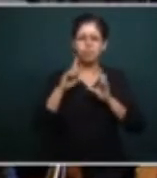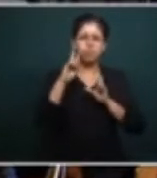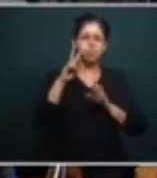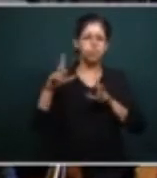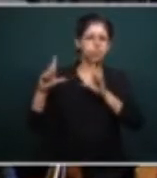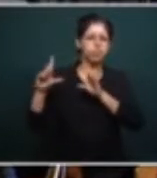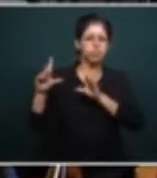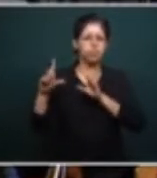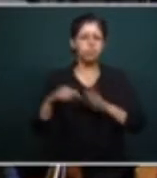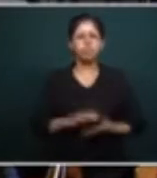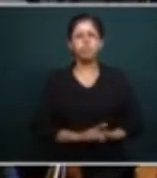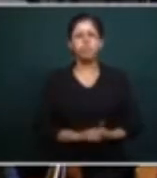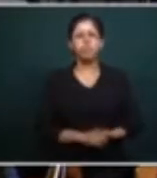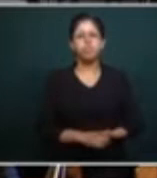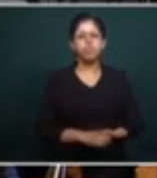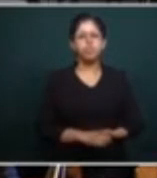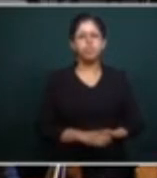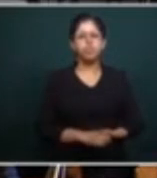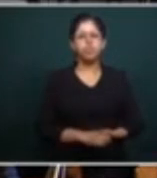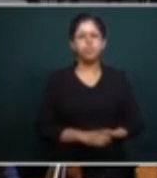So the next slide,